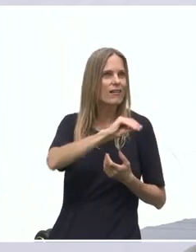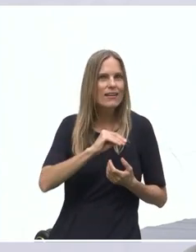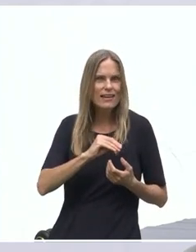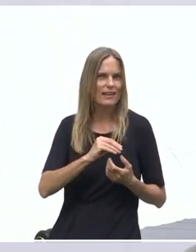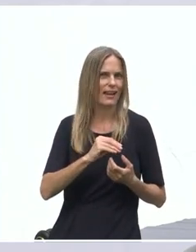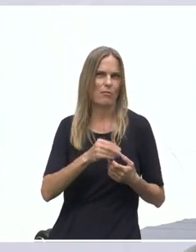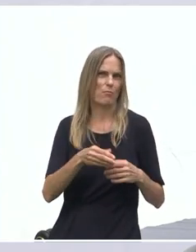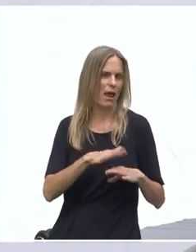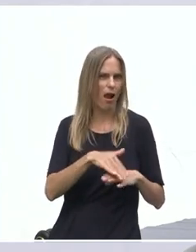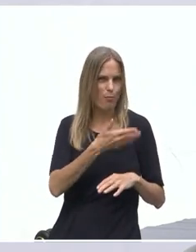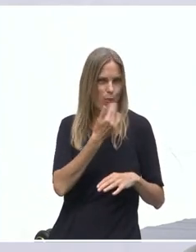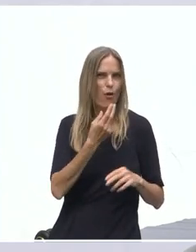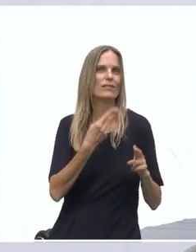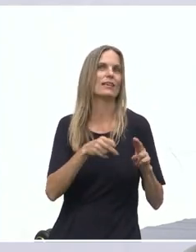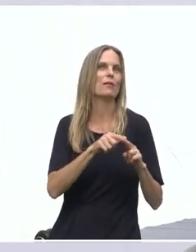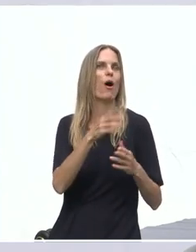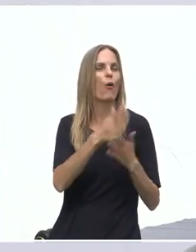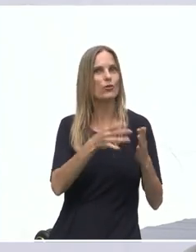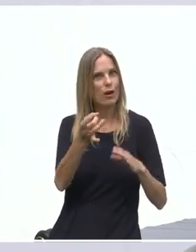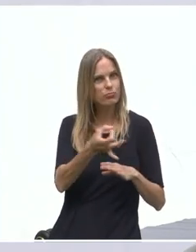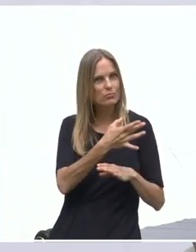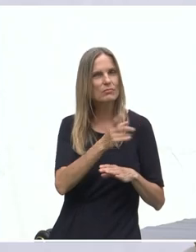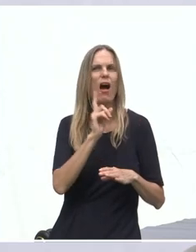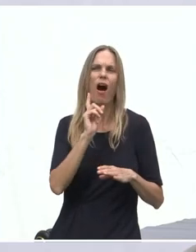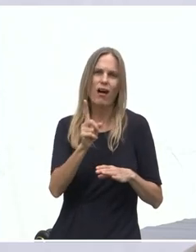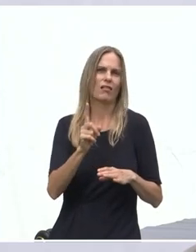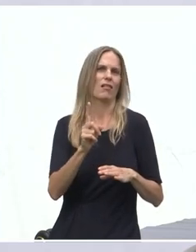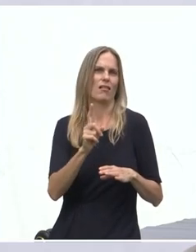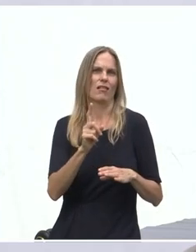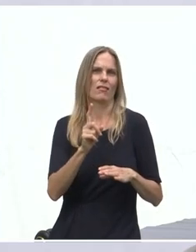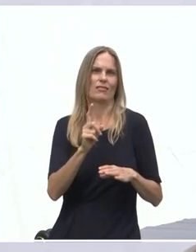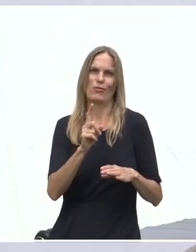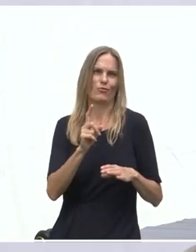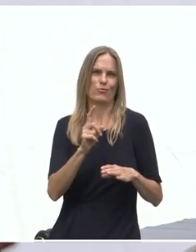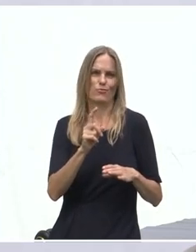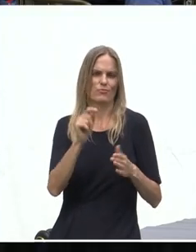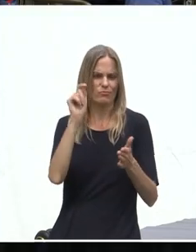do, but do not let them fail.